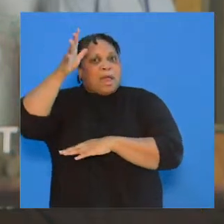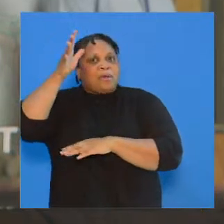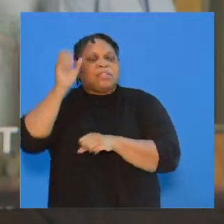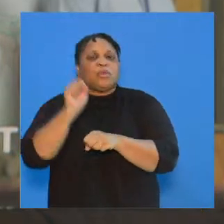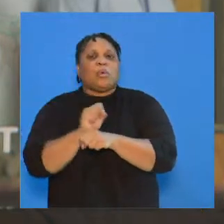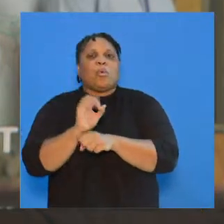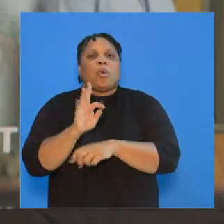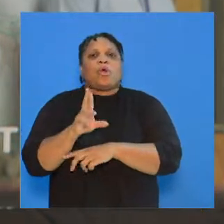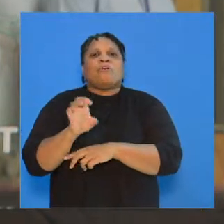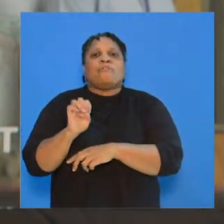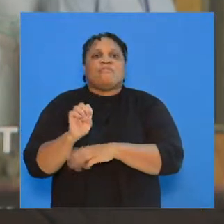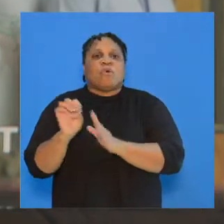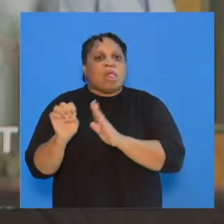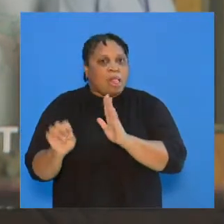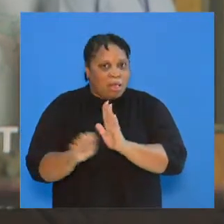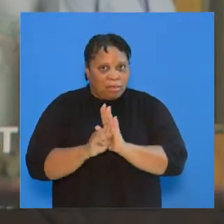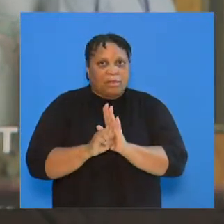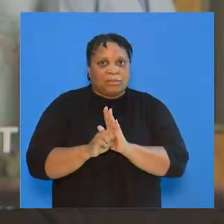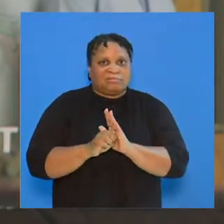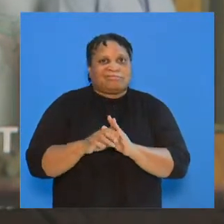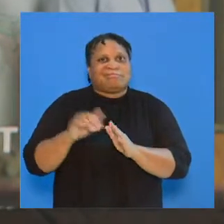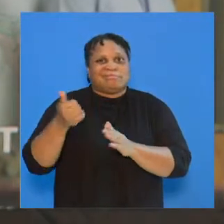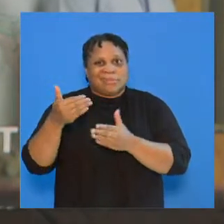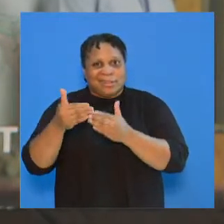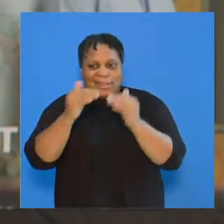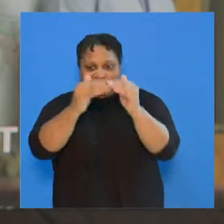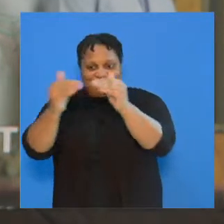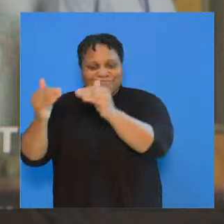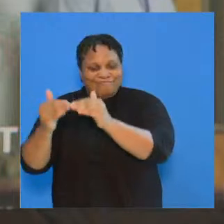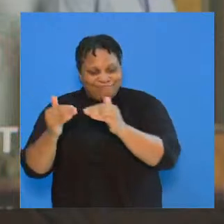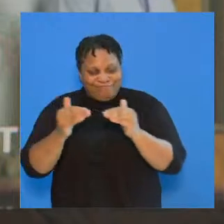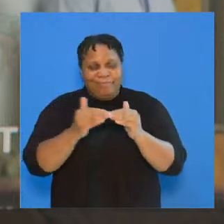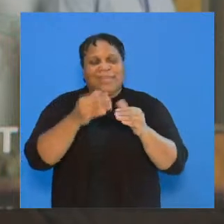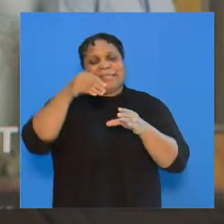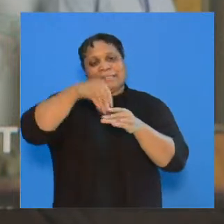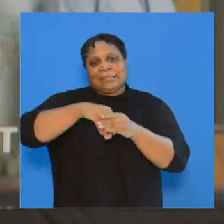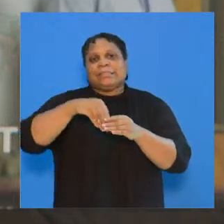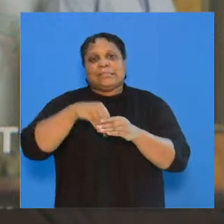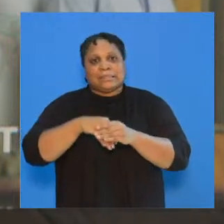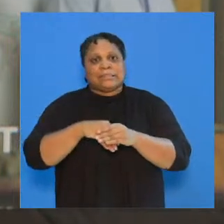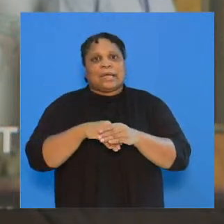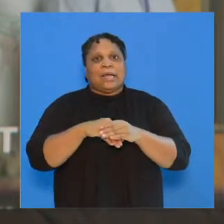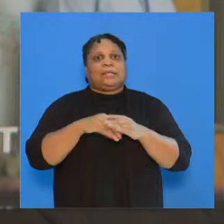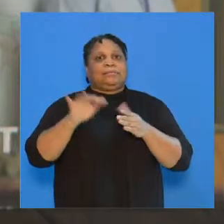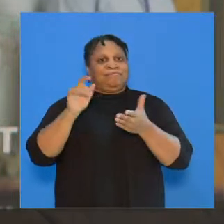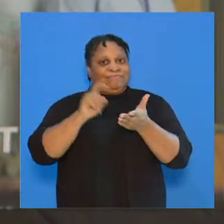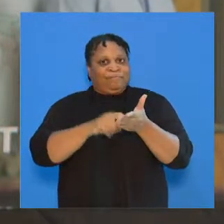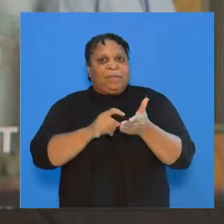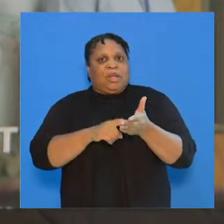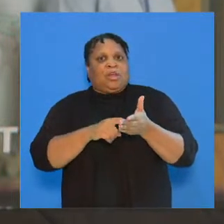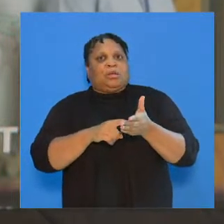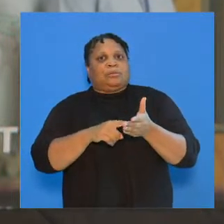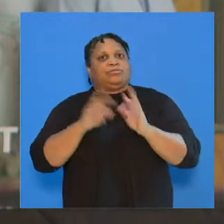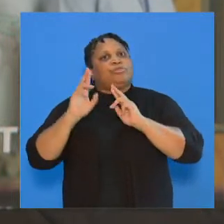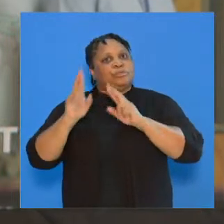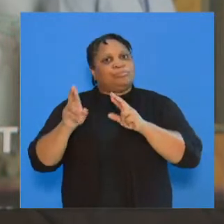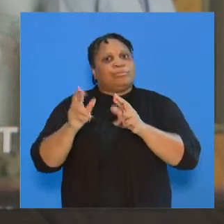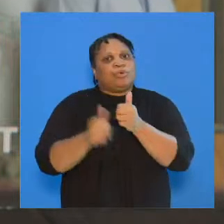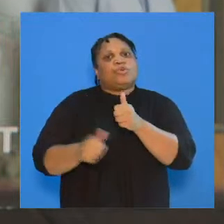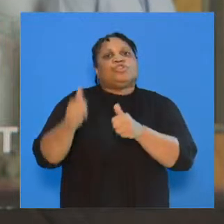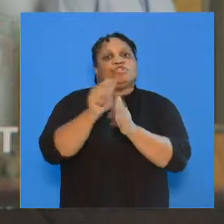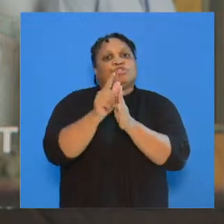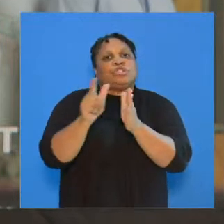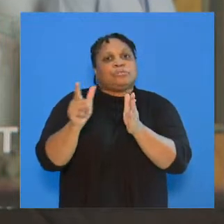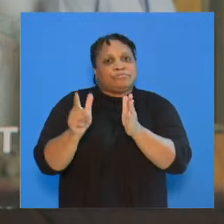Workforce equity, another thing inside of CURB's racial justice platform. I am pleased to report that the Attorney General is reviewing